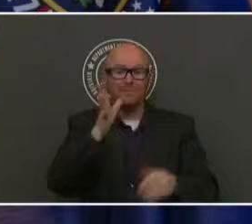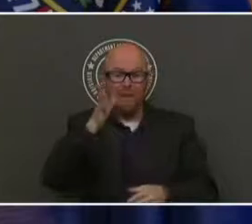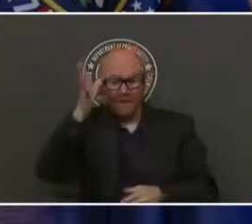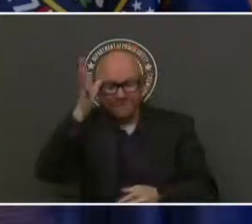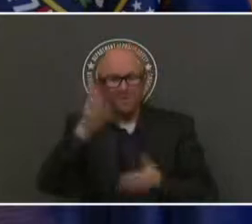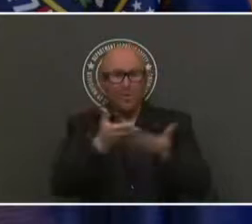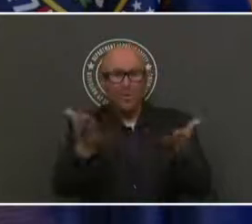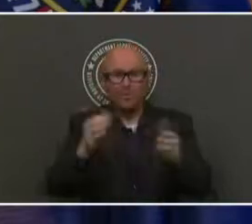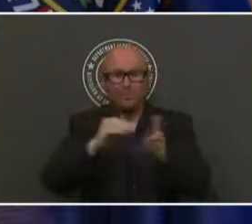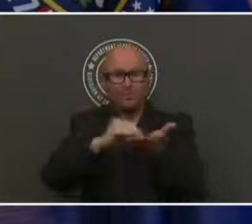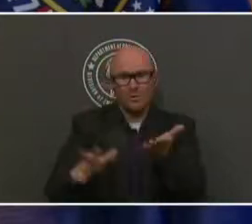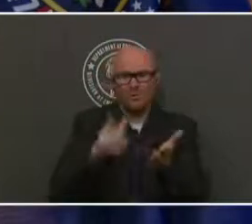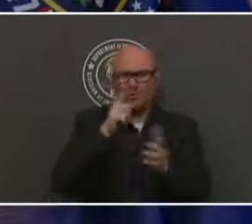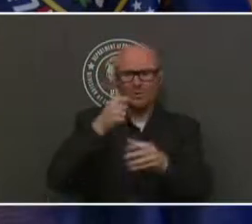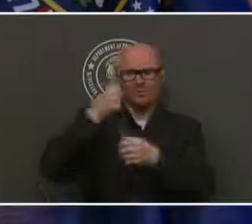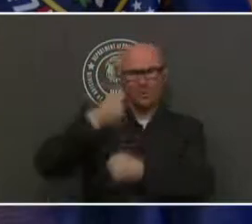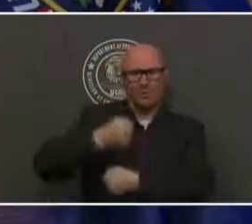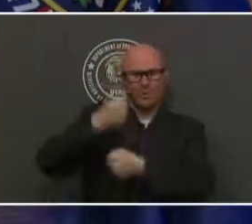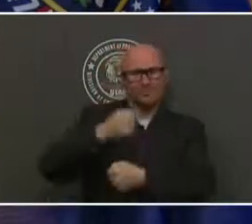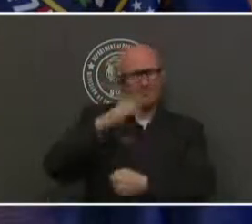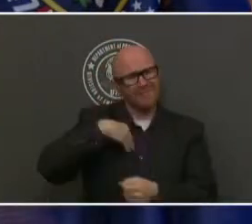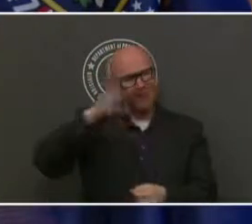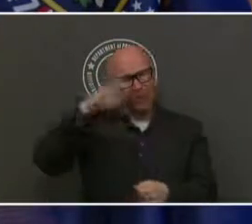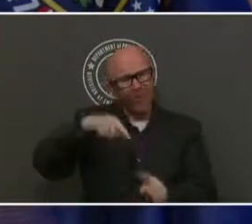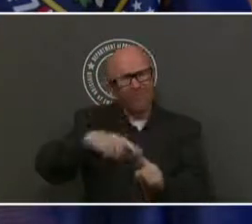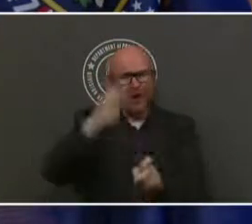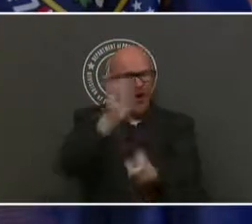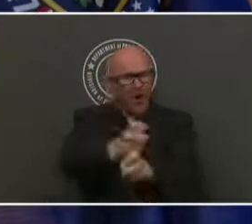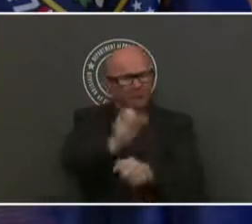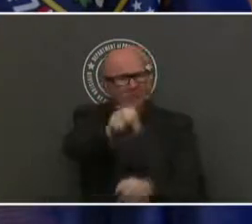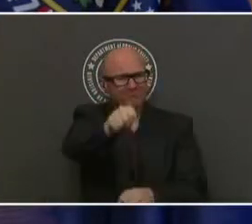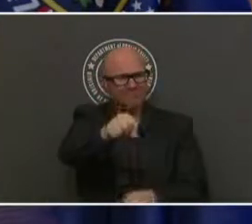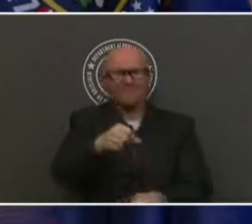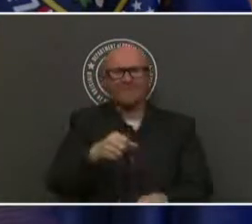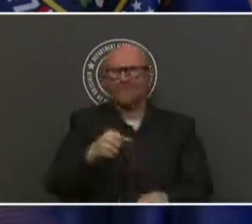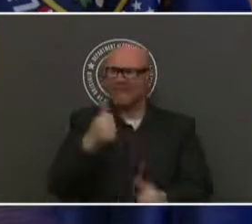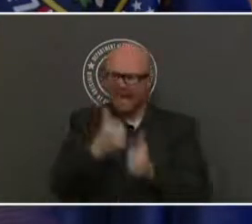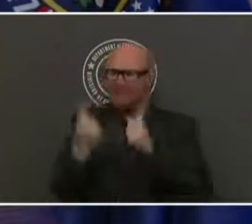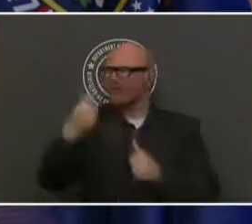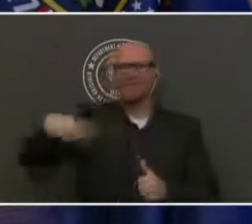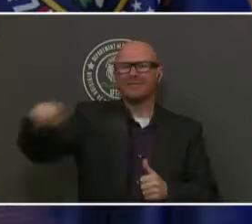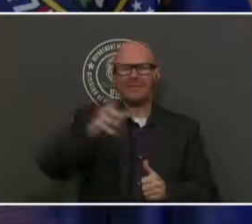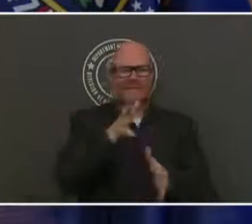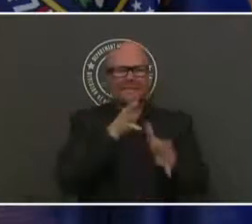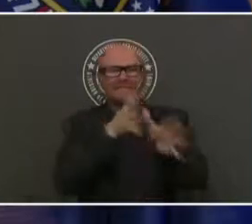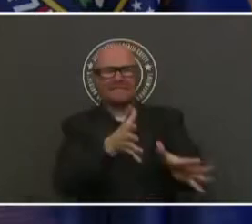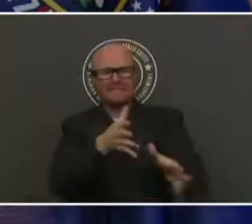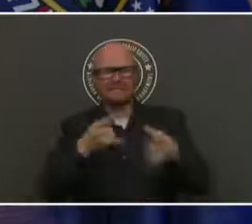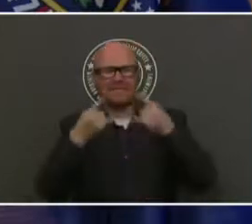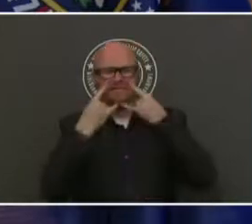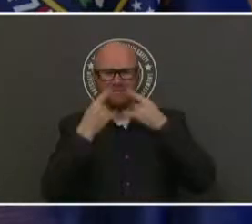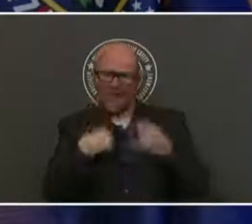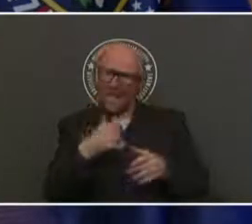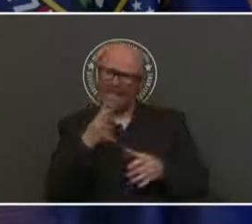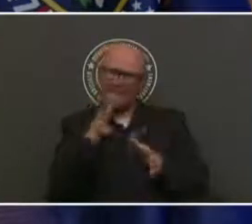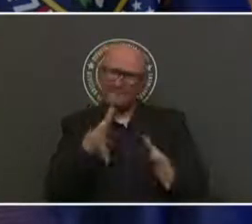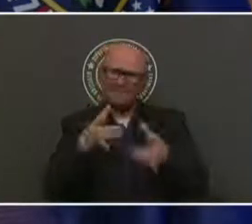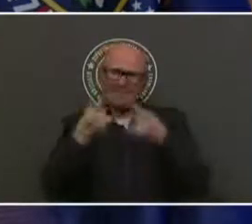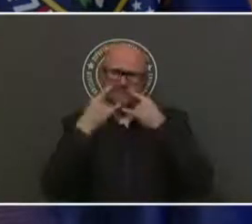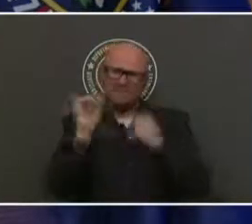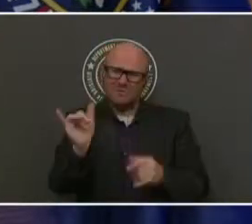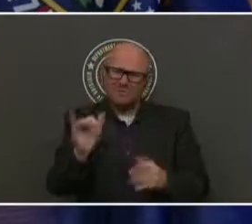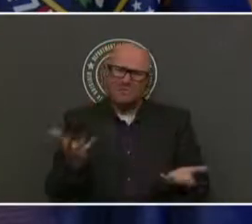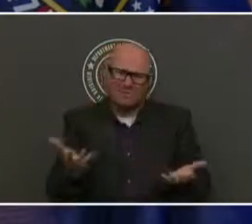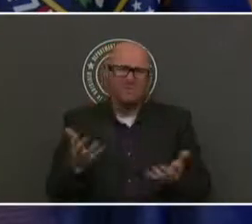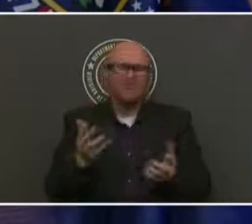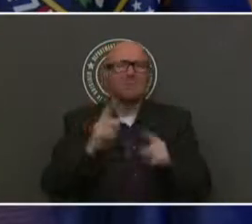hard. I would like nothing more than to be completely done with masks everywhere. That's our goal. That's what we're driving towards. We're so